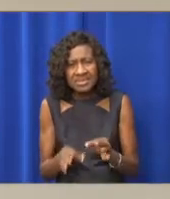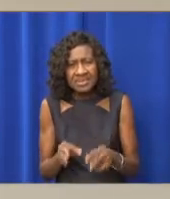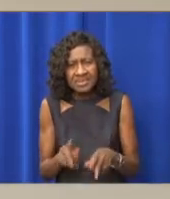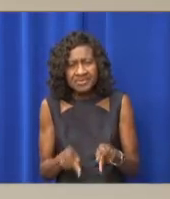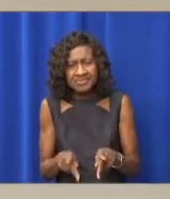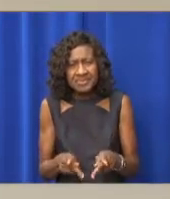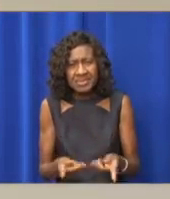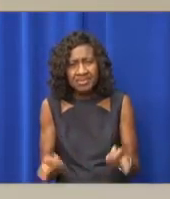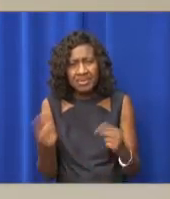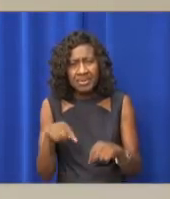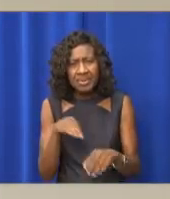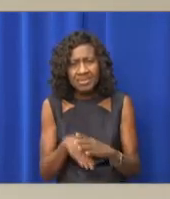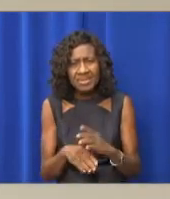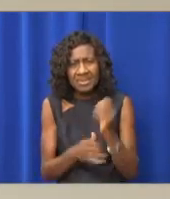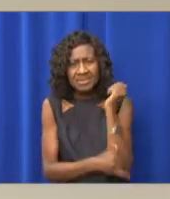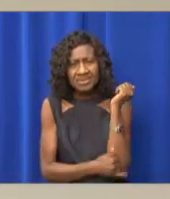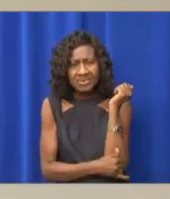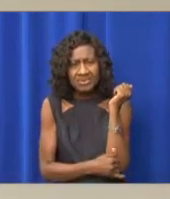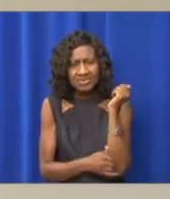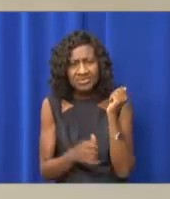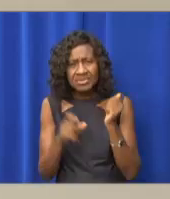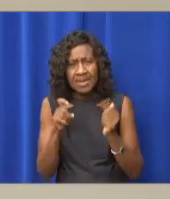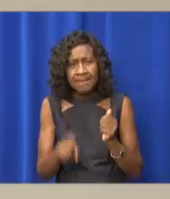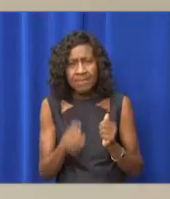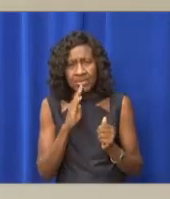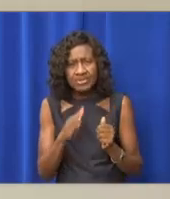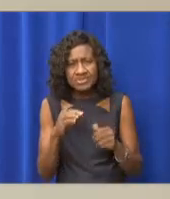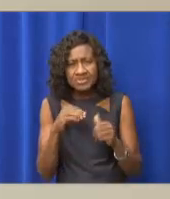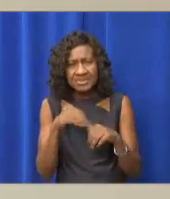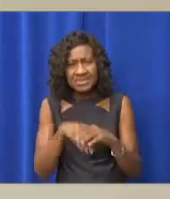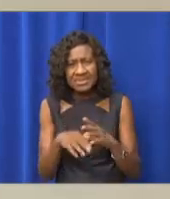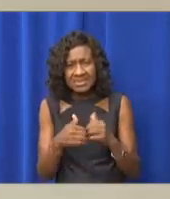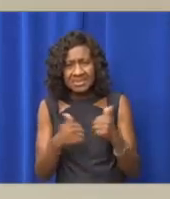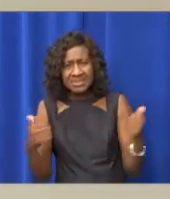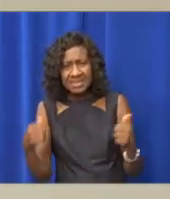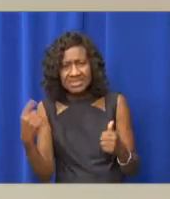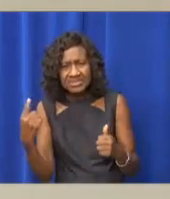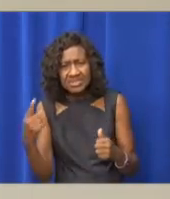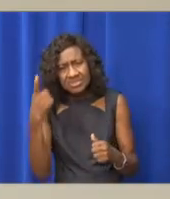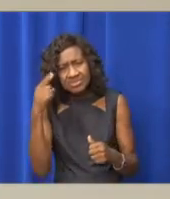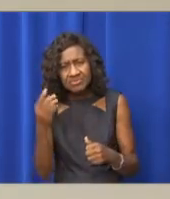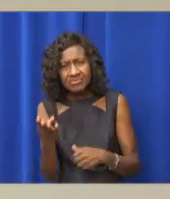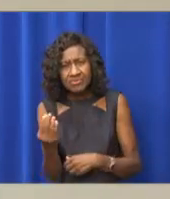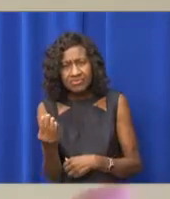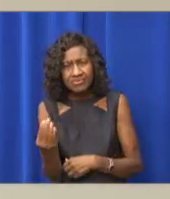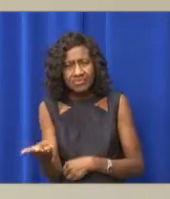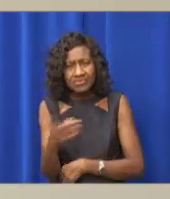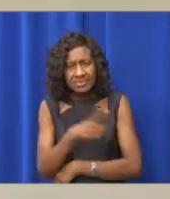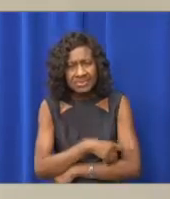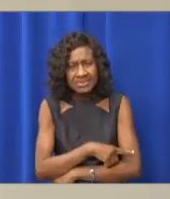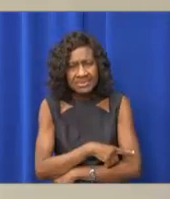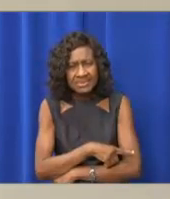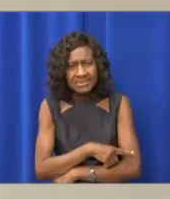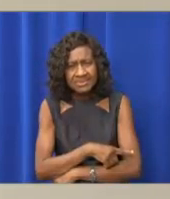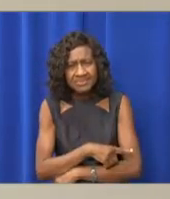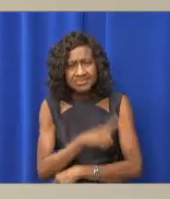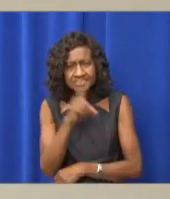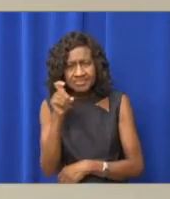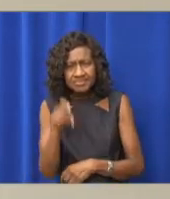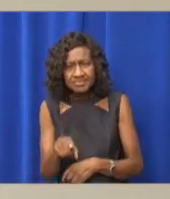have to be, in isolation for 14 days and their families and contacts and those sorts of things, they just want an understanding